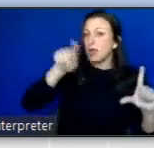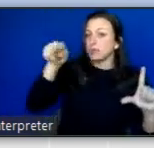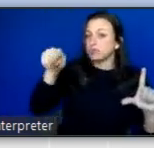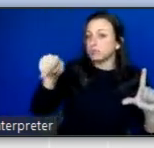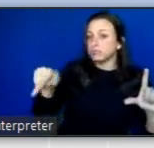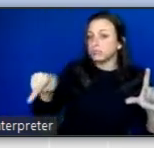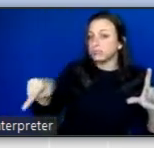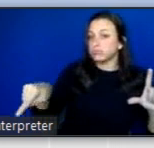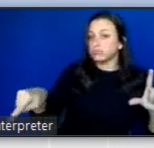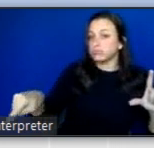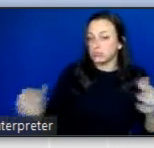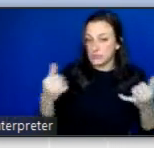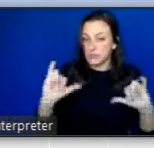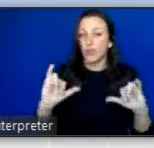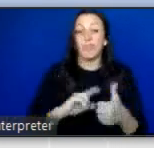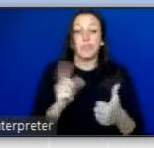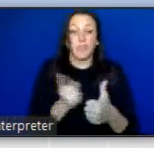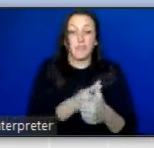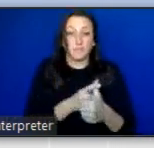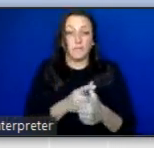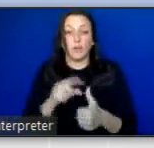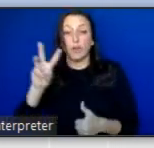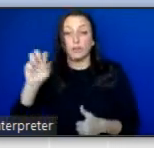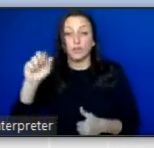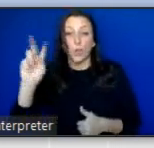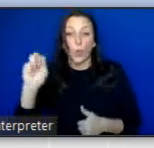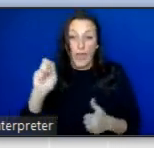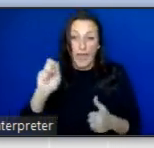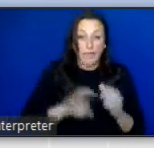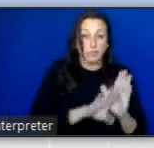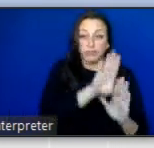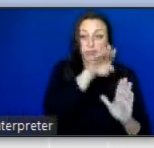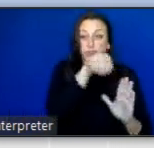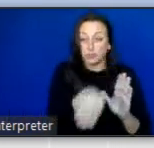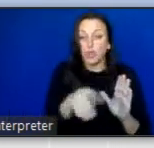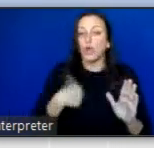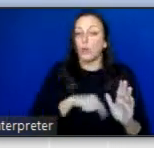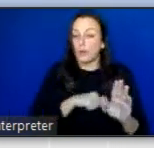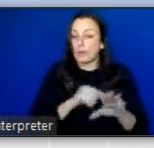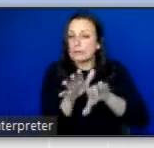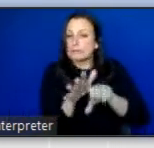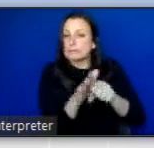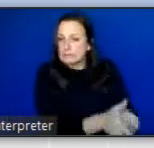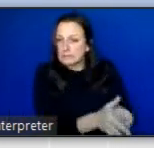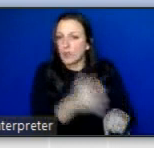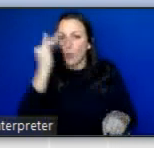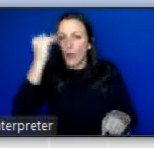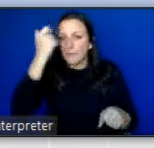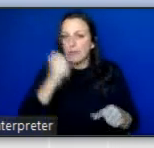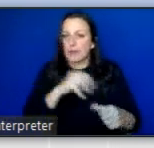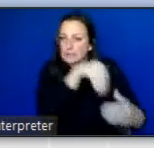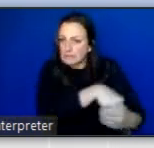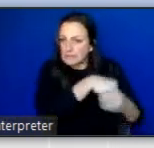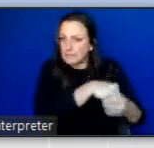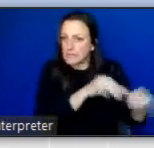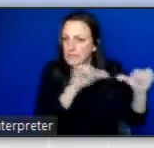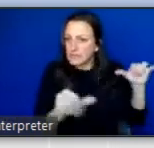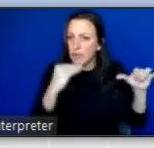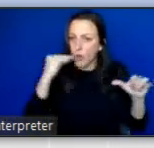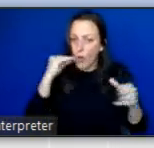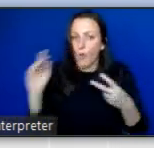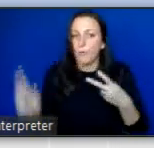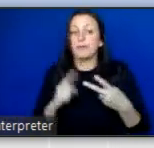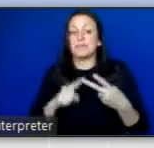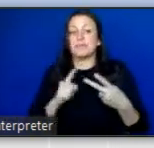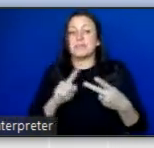wave, we were successful in suppressing the virus through the stay-at-home order. The second wave was through the mask order